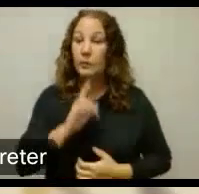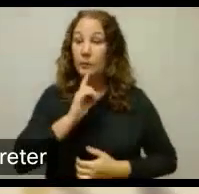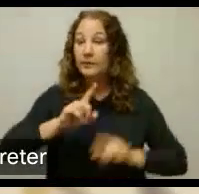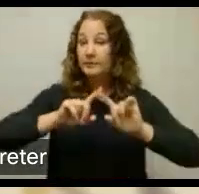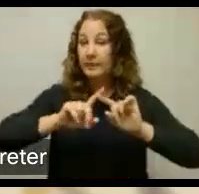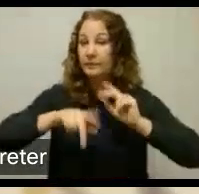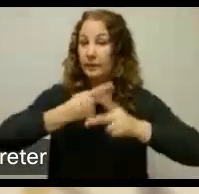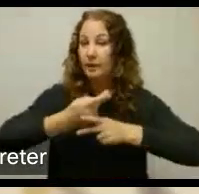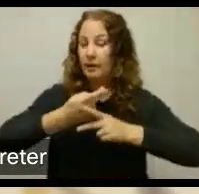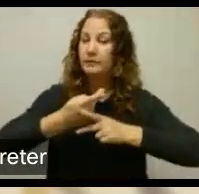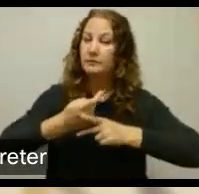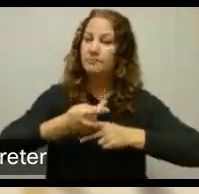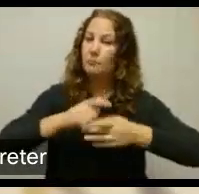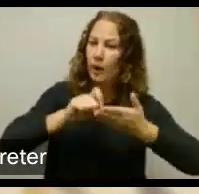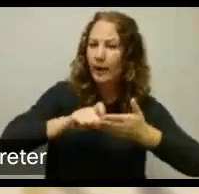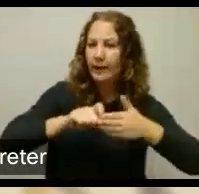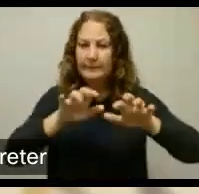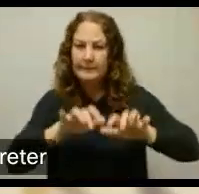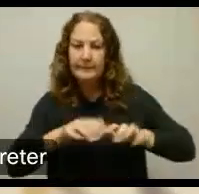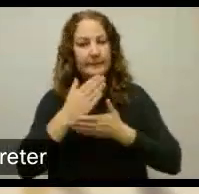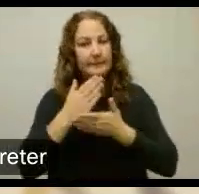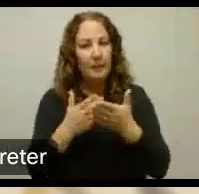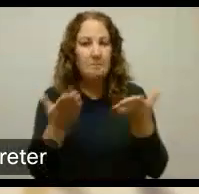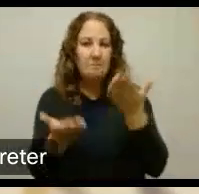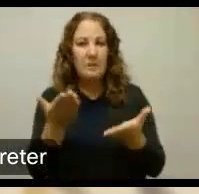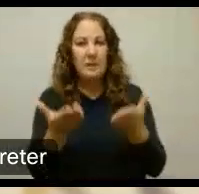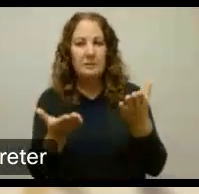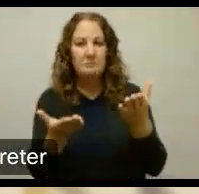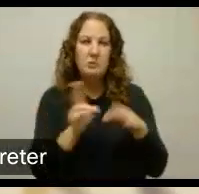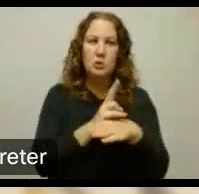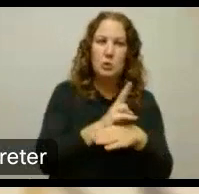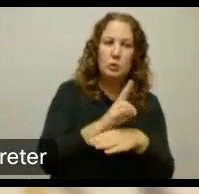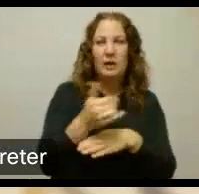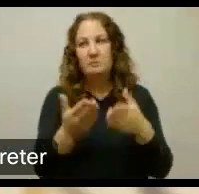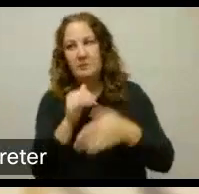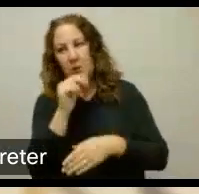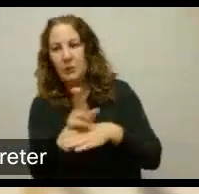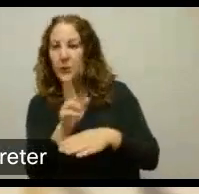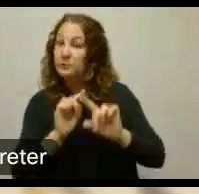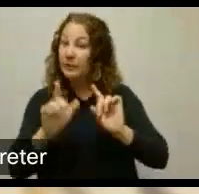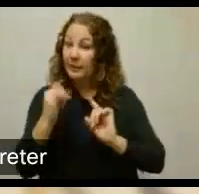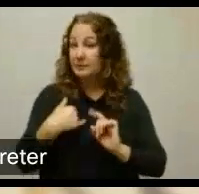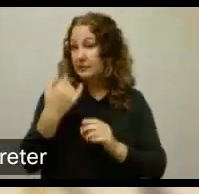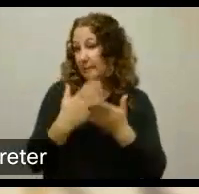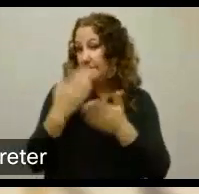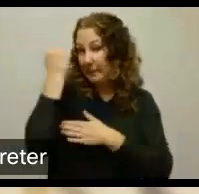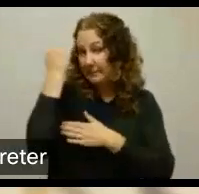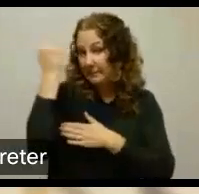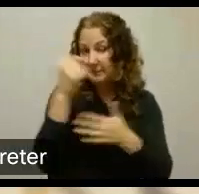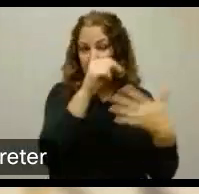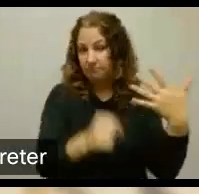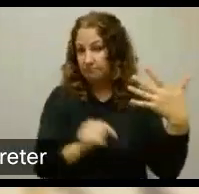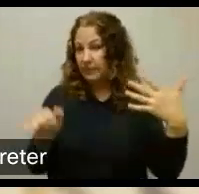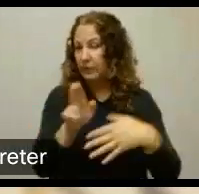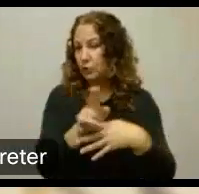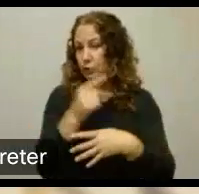type of writing that you're doing, some of these might be more applicable than others. But these are some ideas that you can use in any